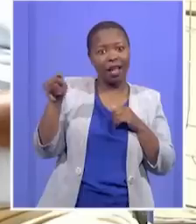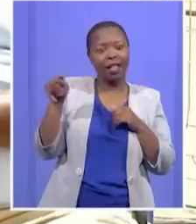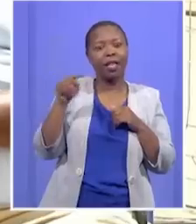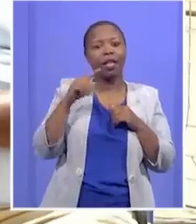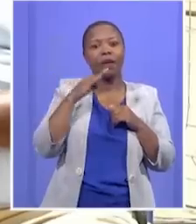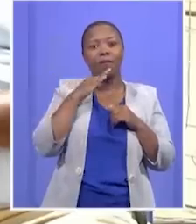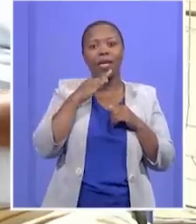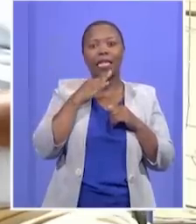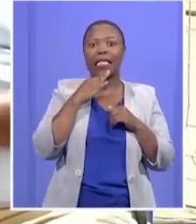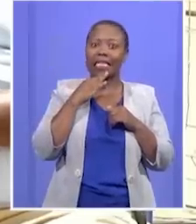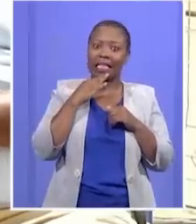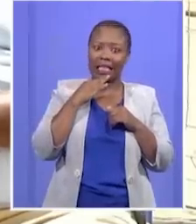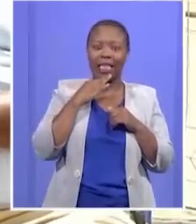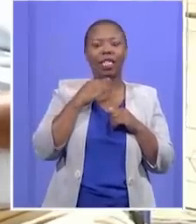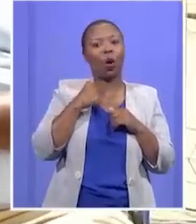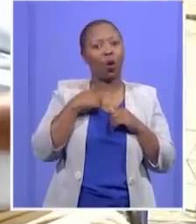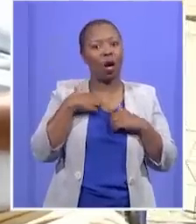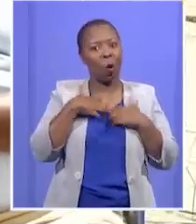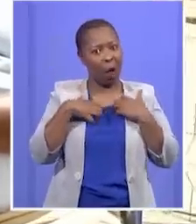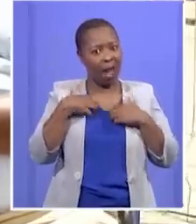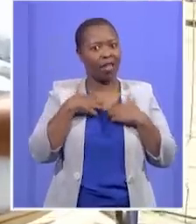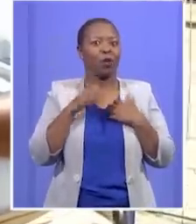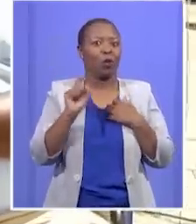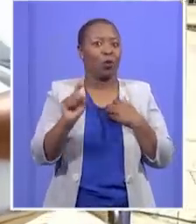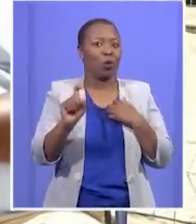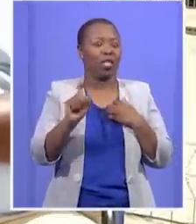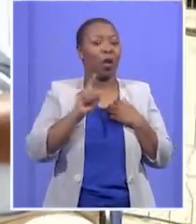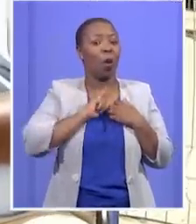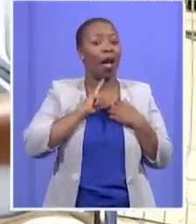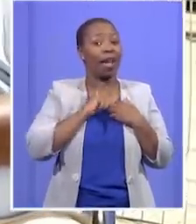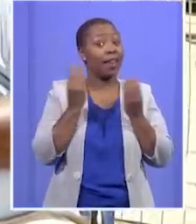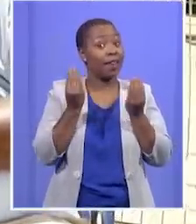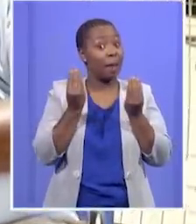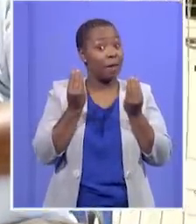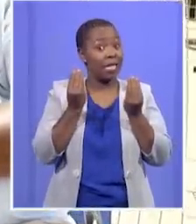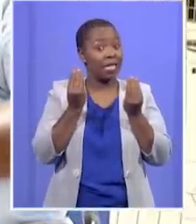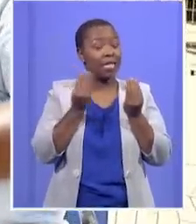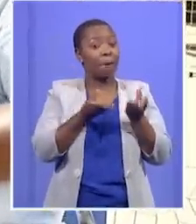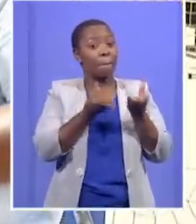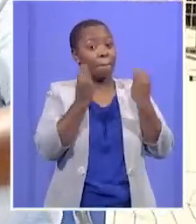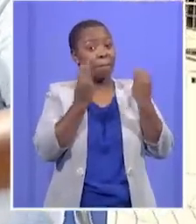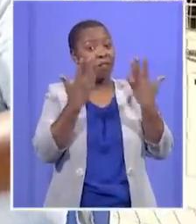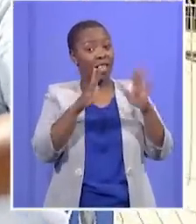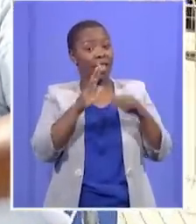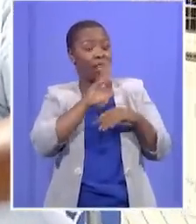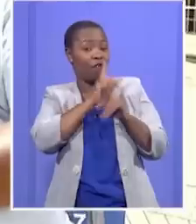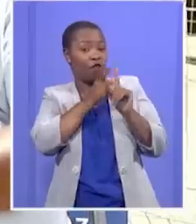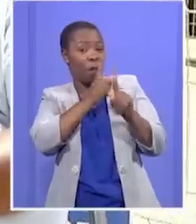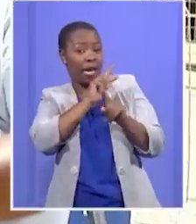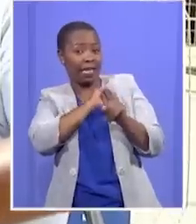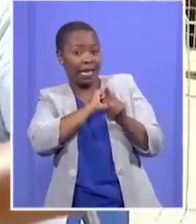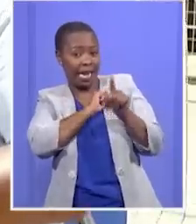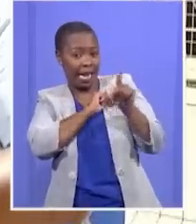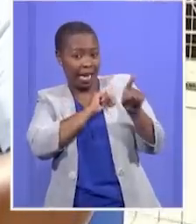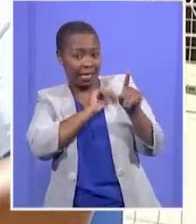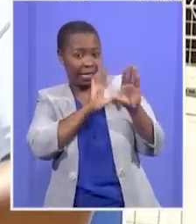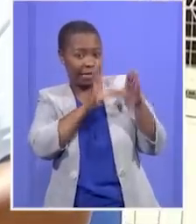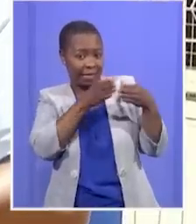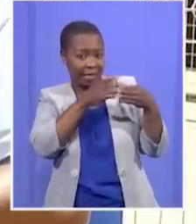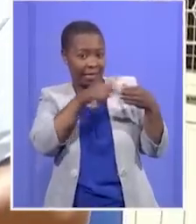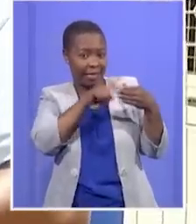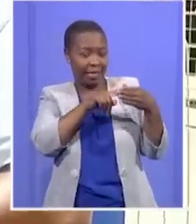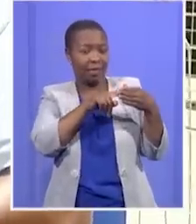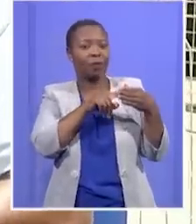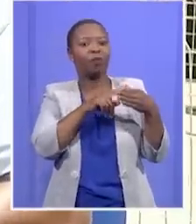should be worried. I mean, if you look at the numbers that he received in KZN, you know, where the fewer